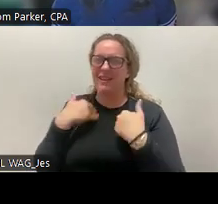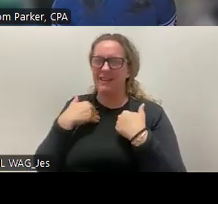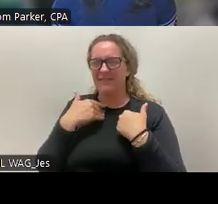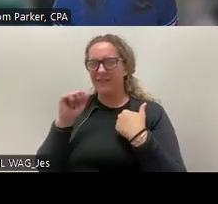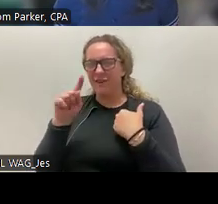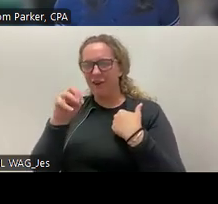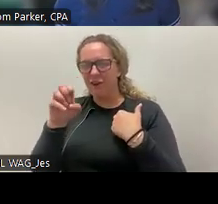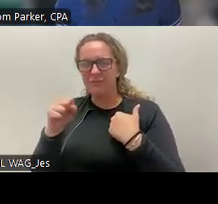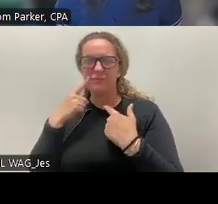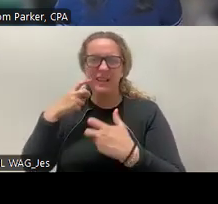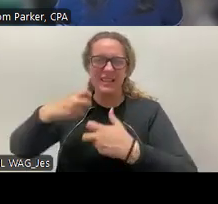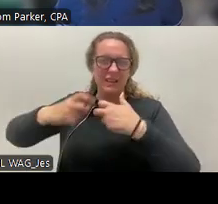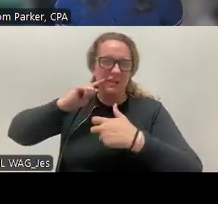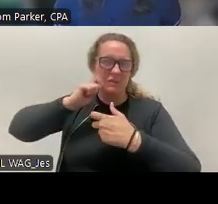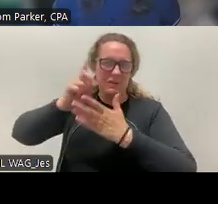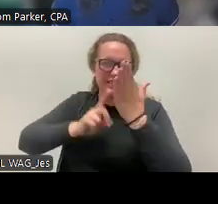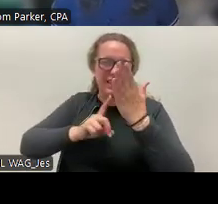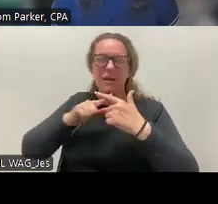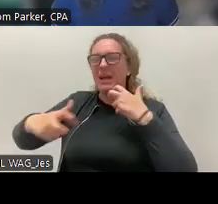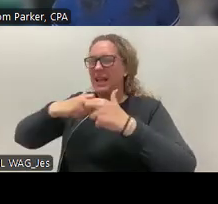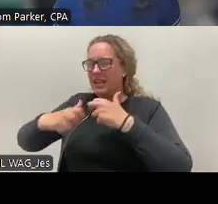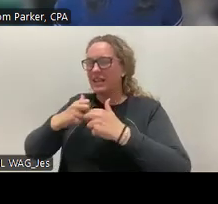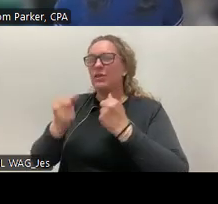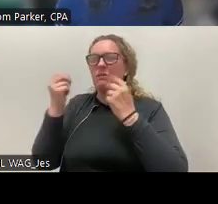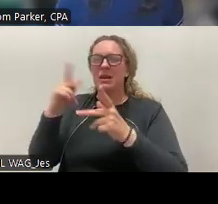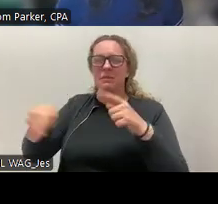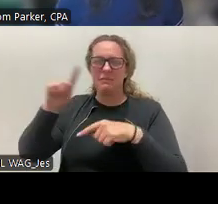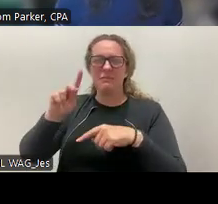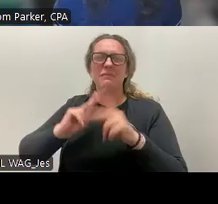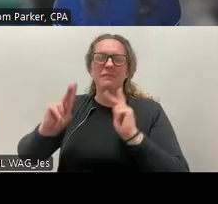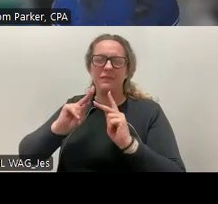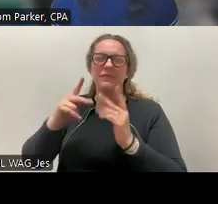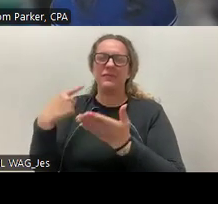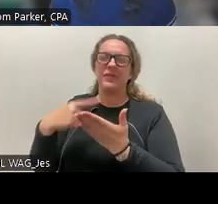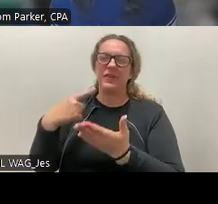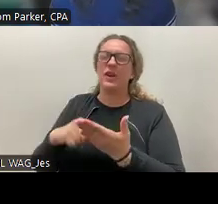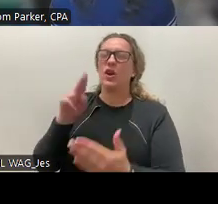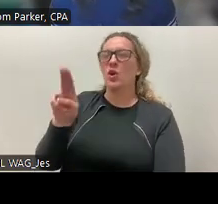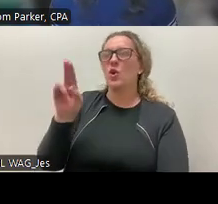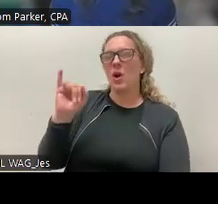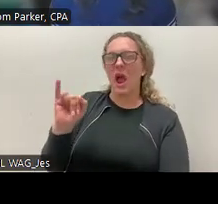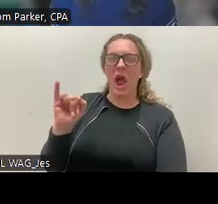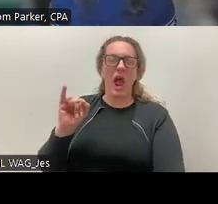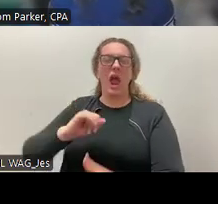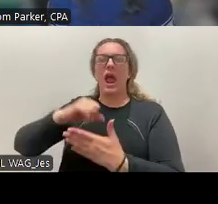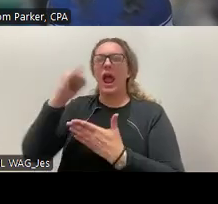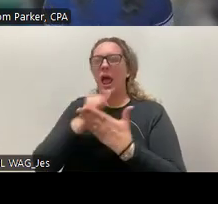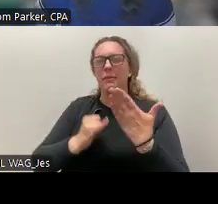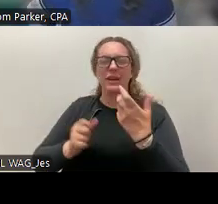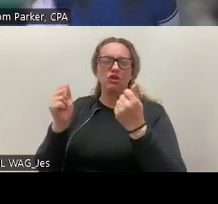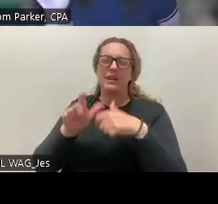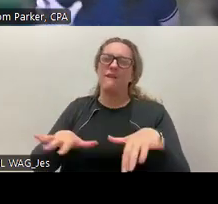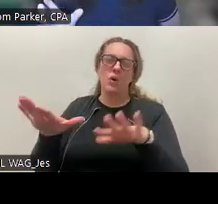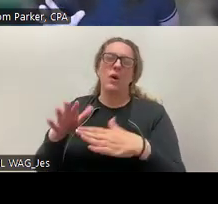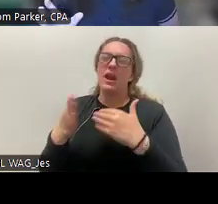Metaphor ReFantazio, and a lot of people have chatted about this, is there's UI animations everywhere,